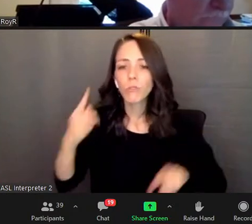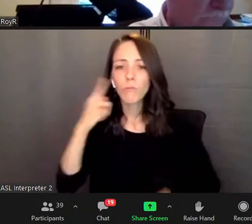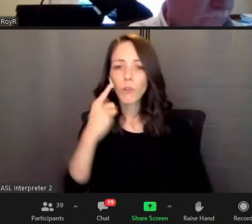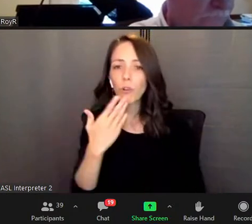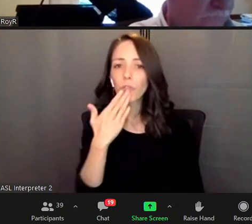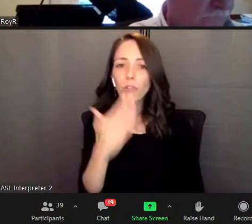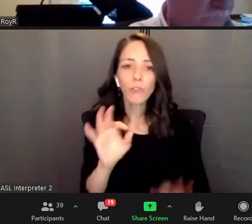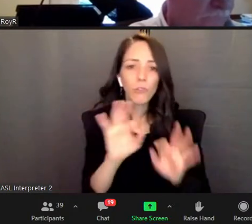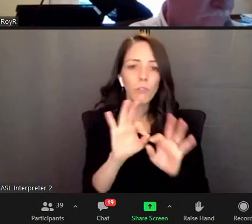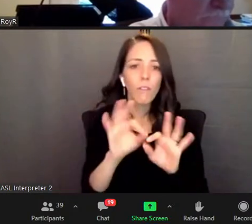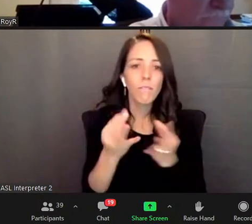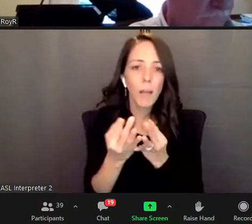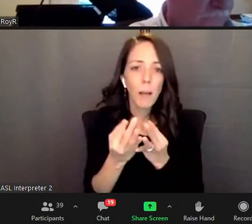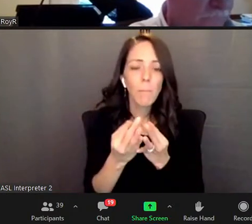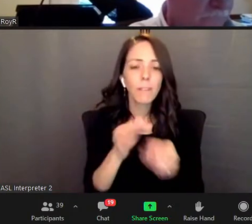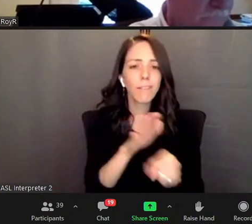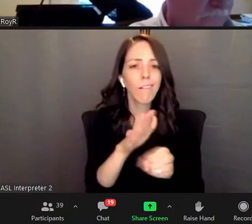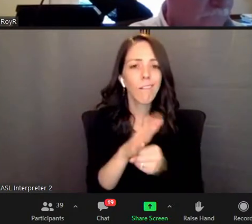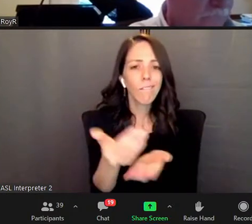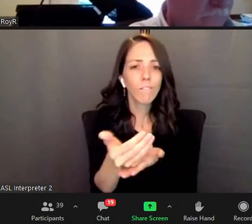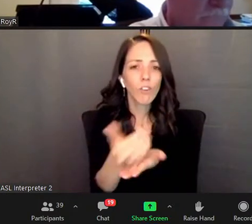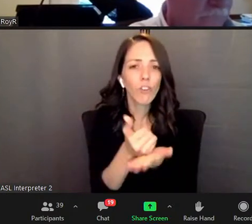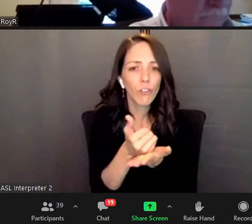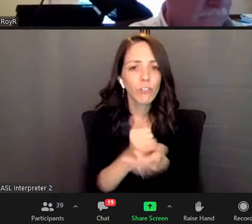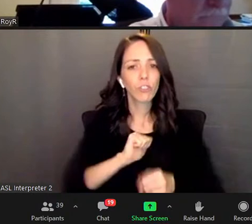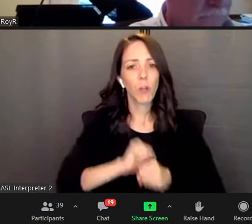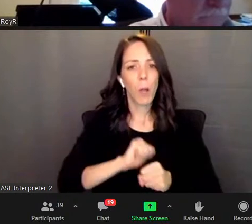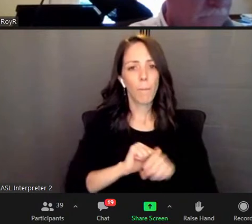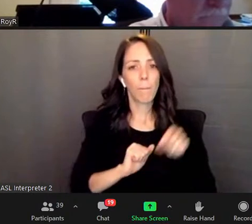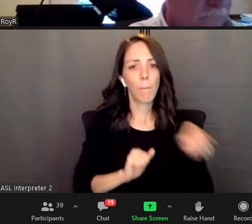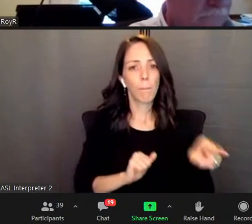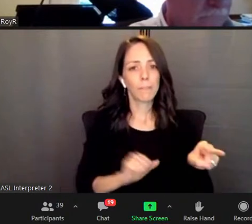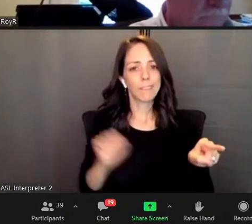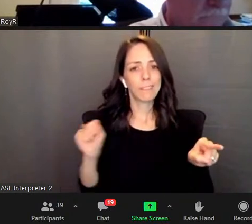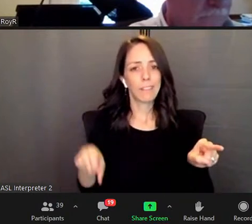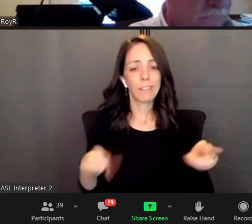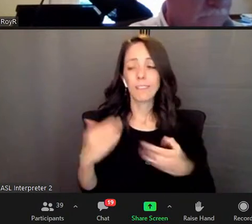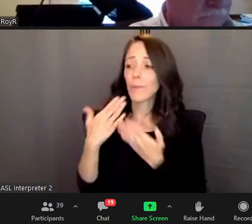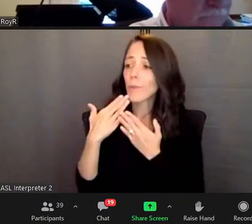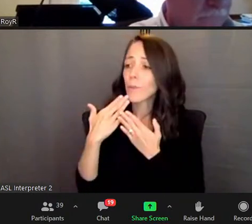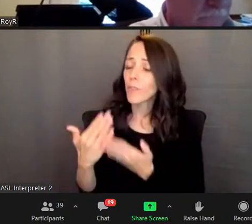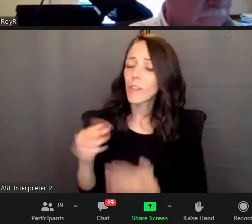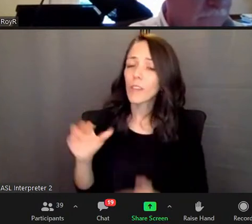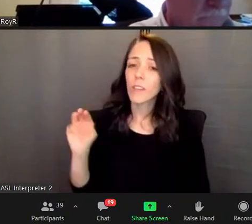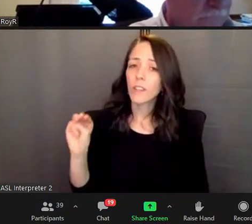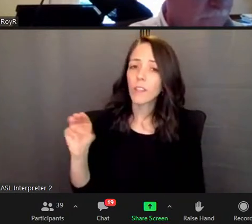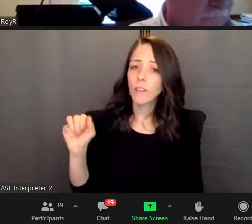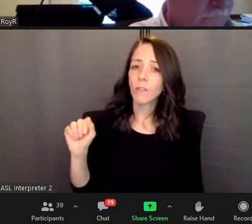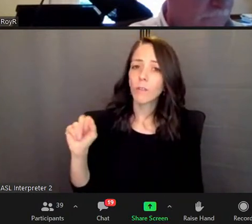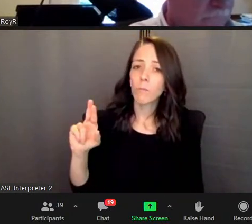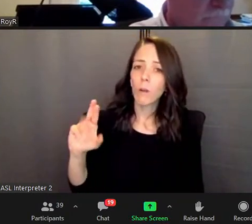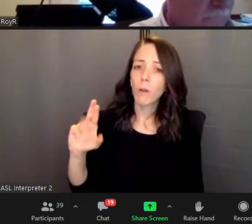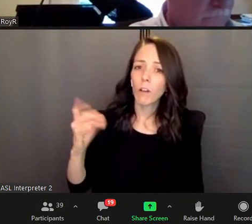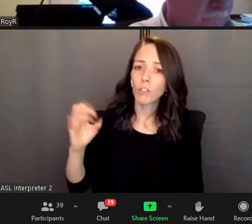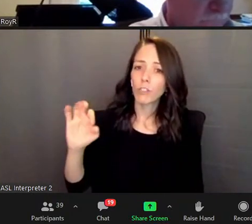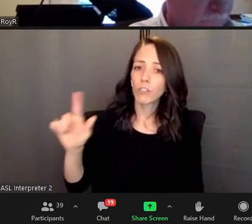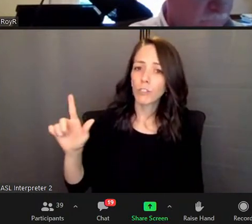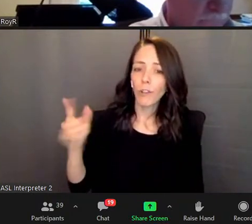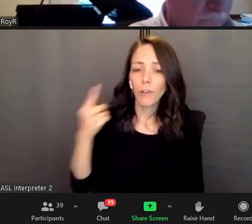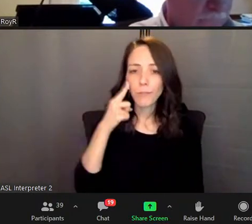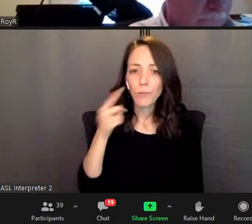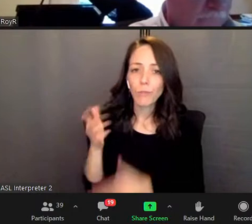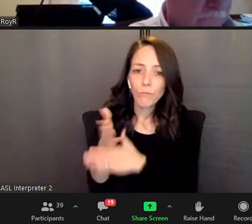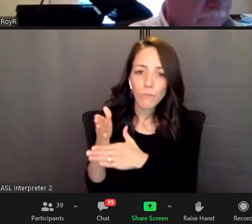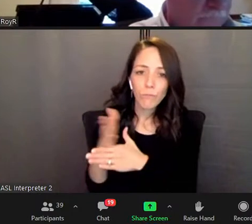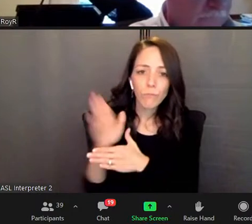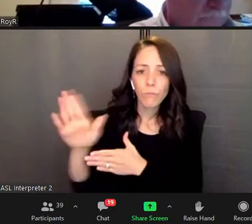wage jobs. So thank you, Marshall, for sharing the story